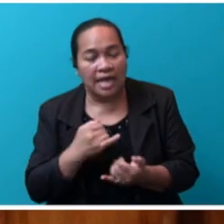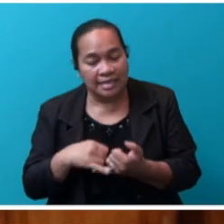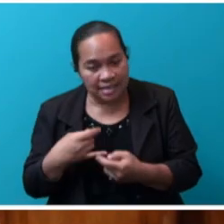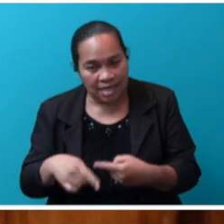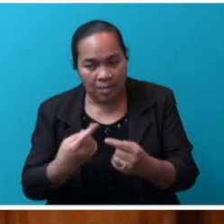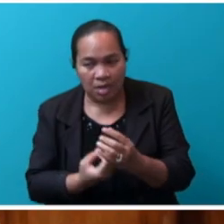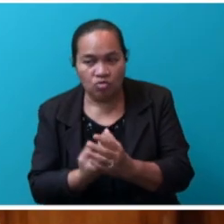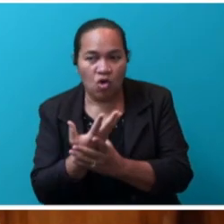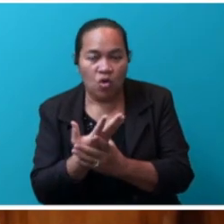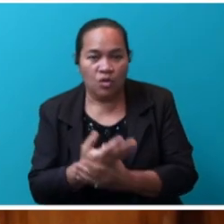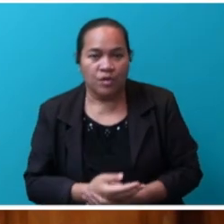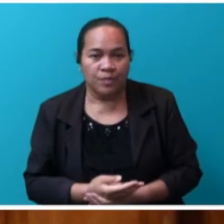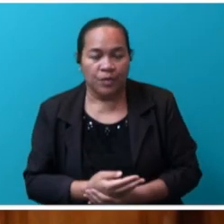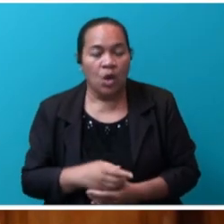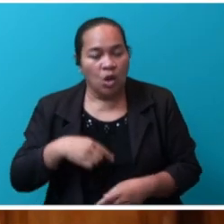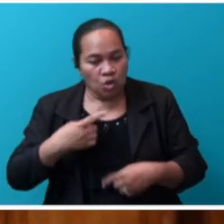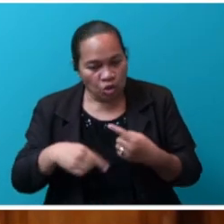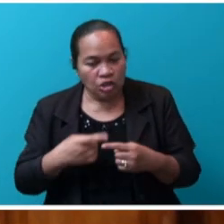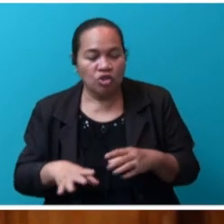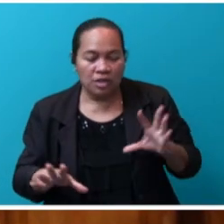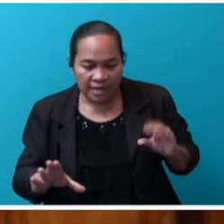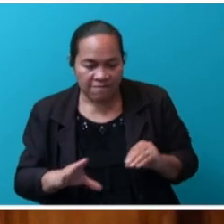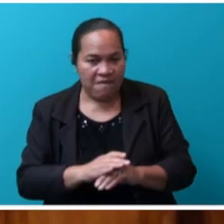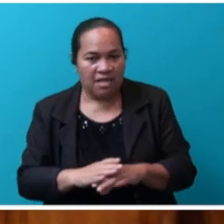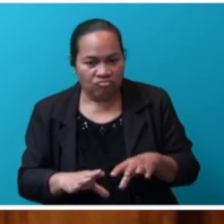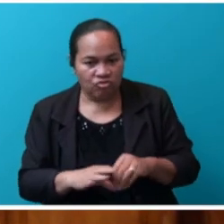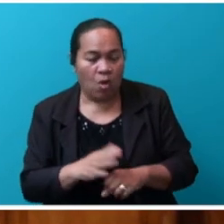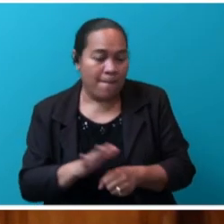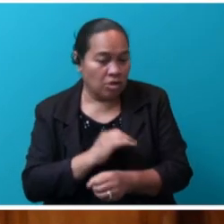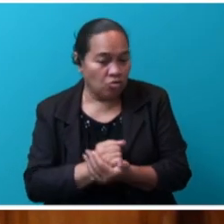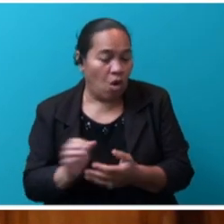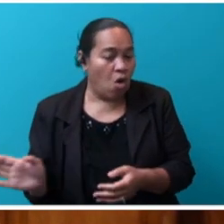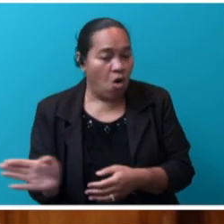growth. We will continue to invest in the sector to ensure that all Fijians have safe,